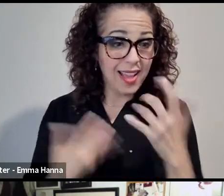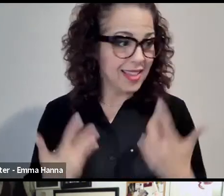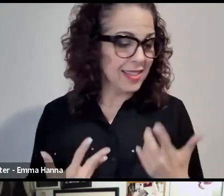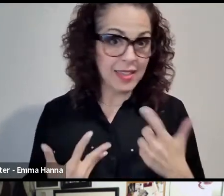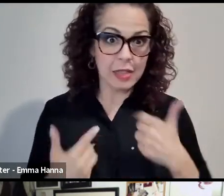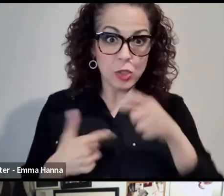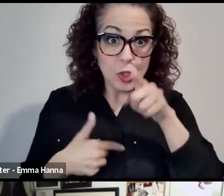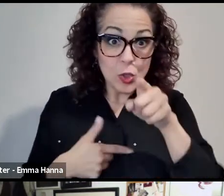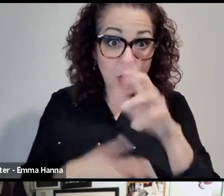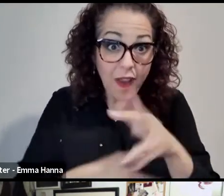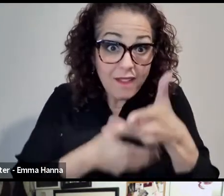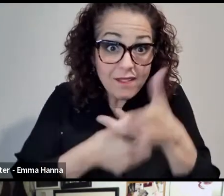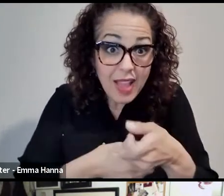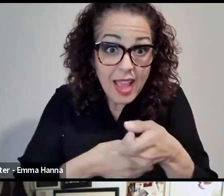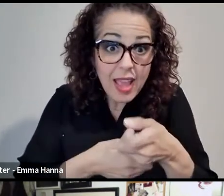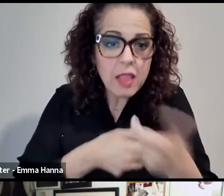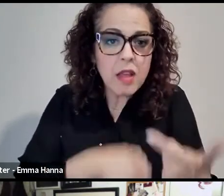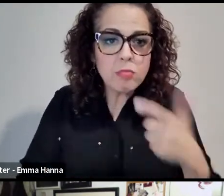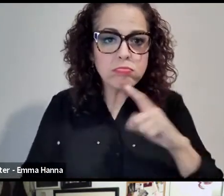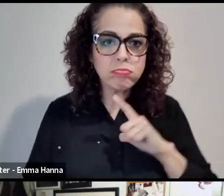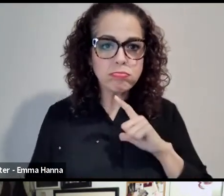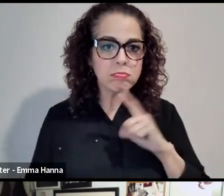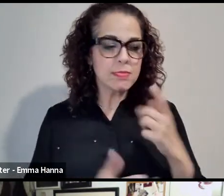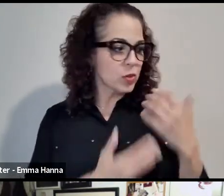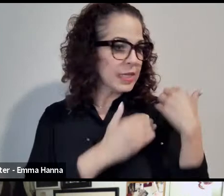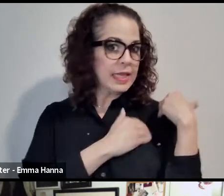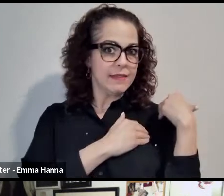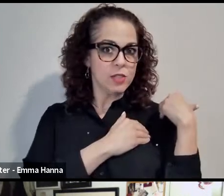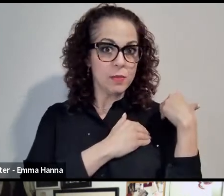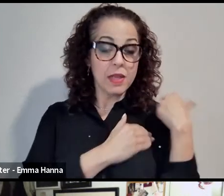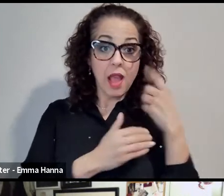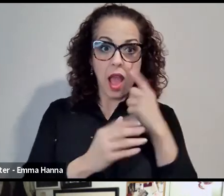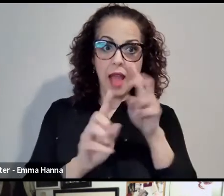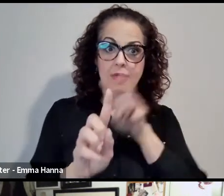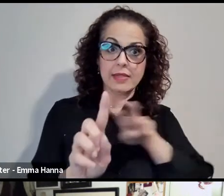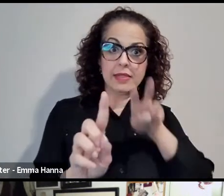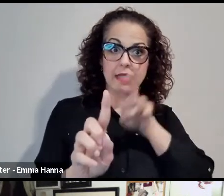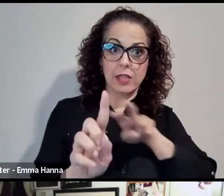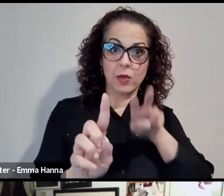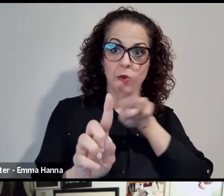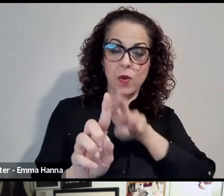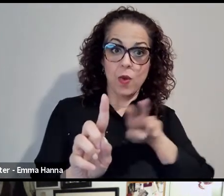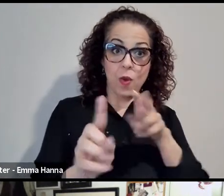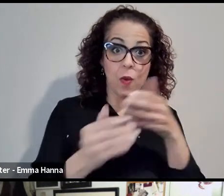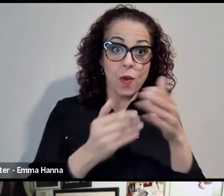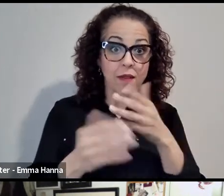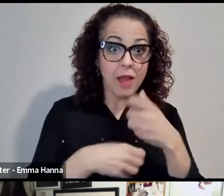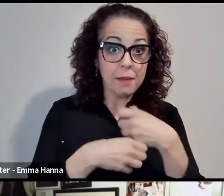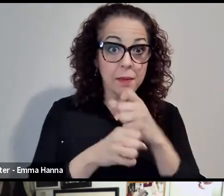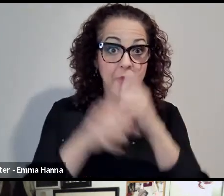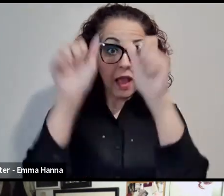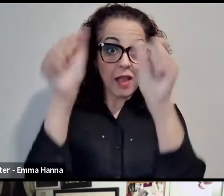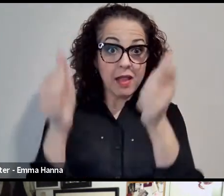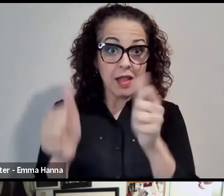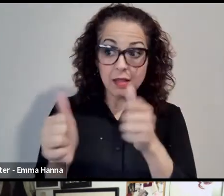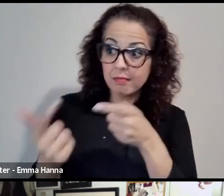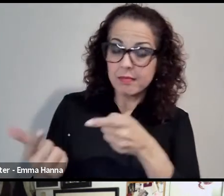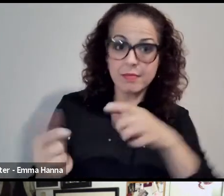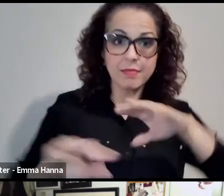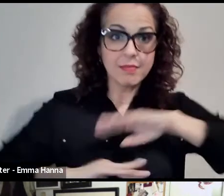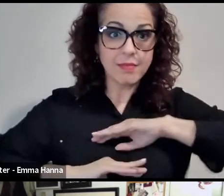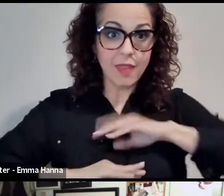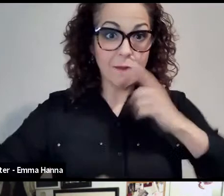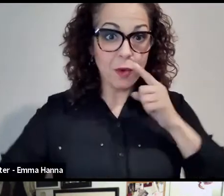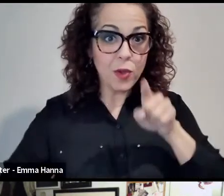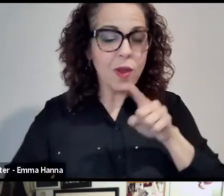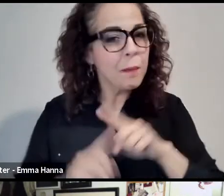that I can really see you, and whatever I'm gonna produce is gonna make you happy and make you feel seen. But it's a risk,